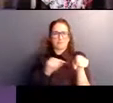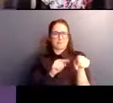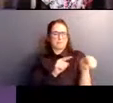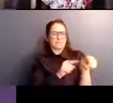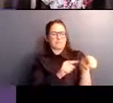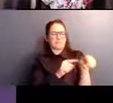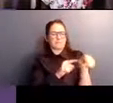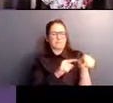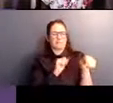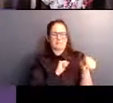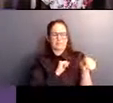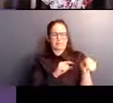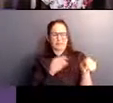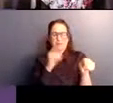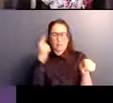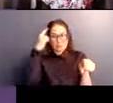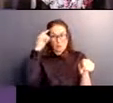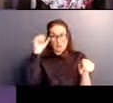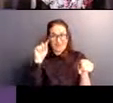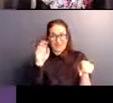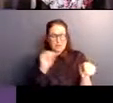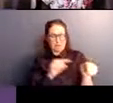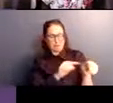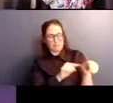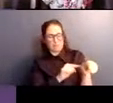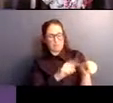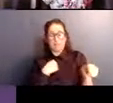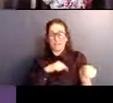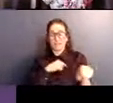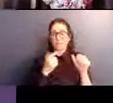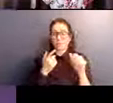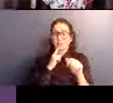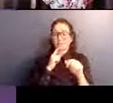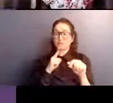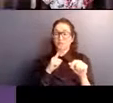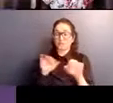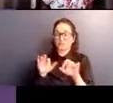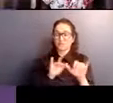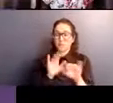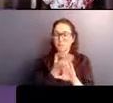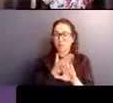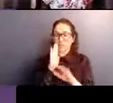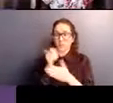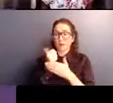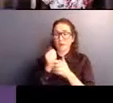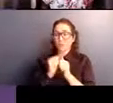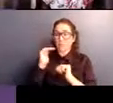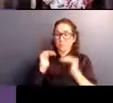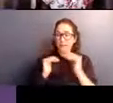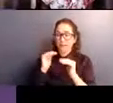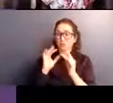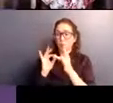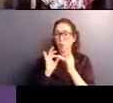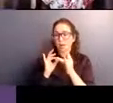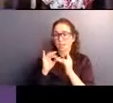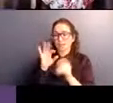of the brainstem. As we play an instrument or move to music, the cerebellum helps us with balance, coordination, fine